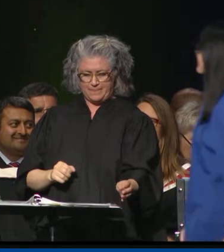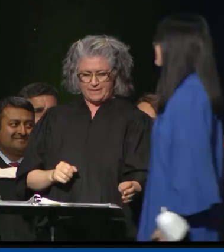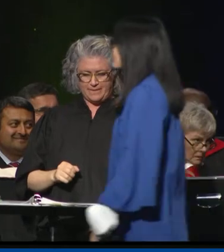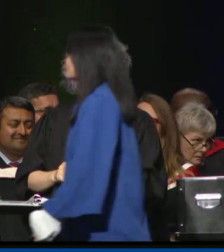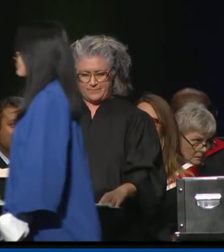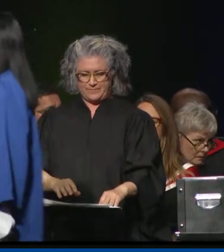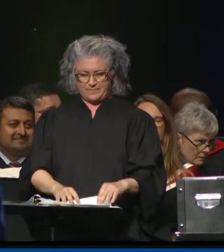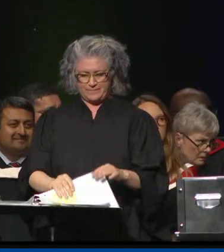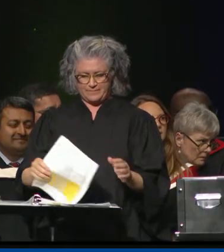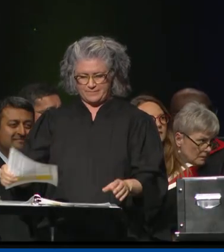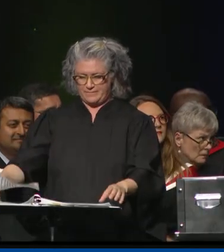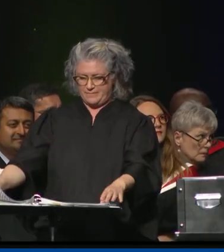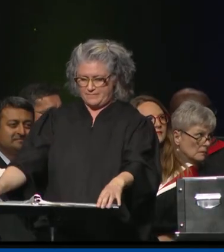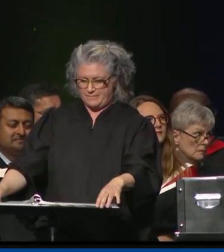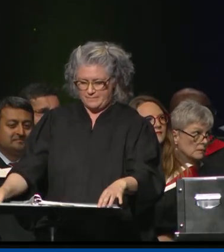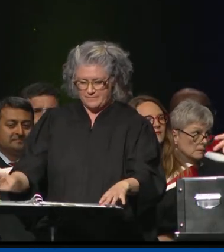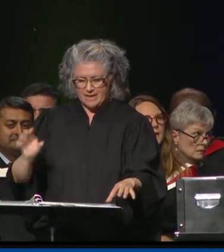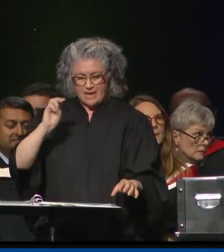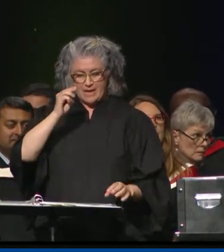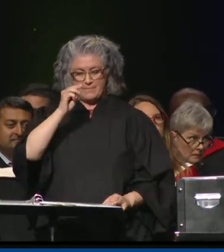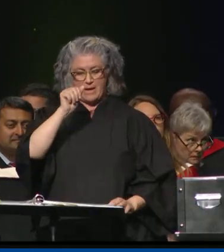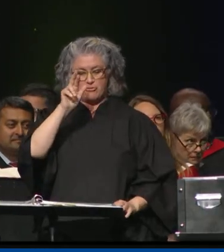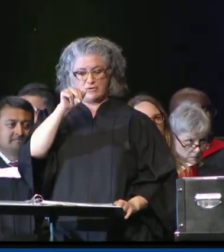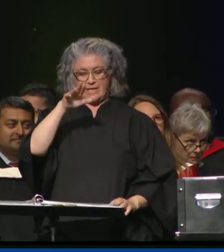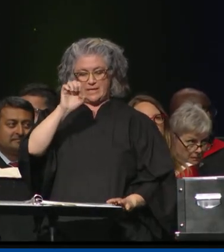Marine Lam Cam Yui.